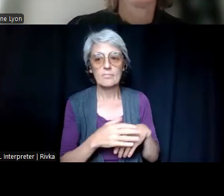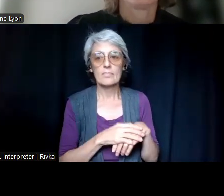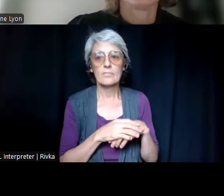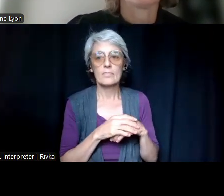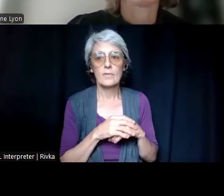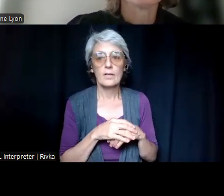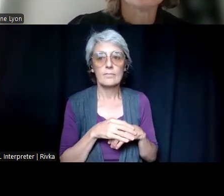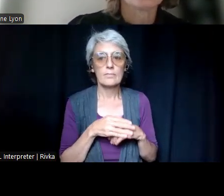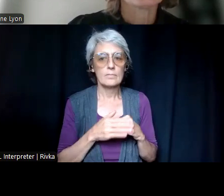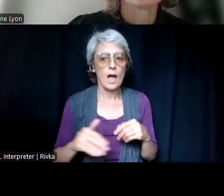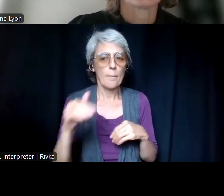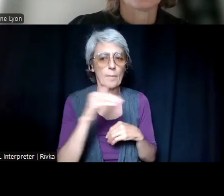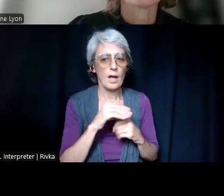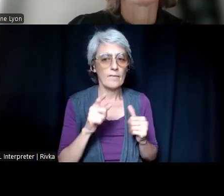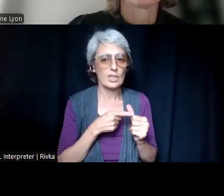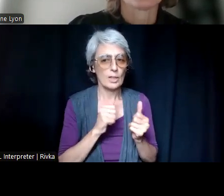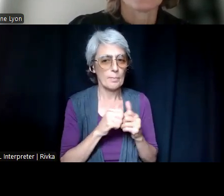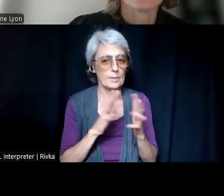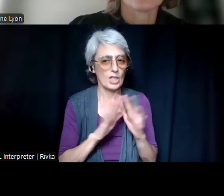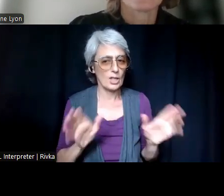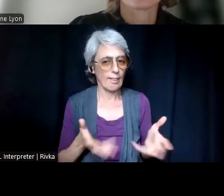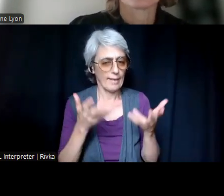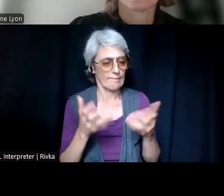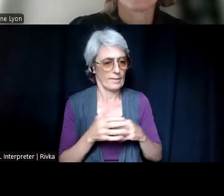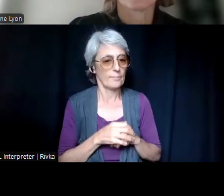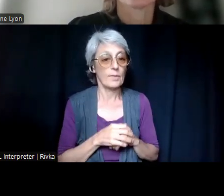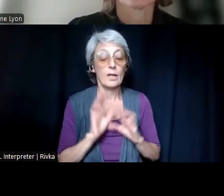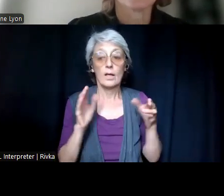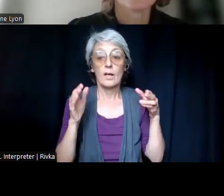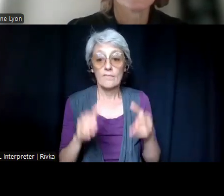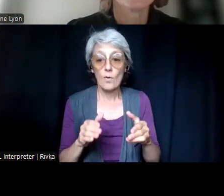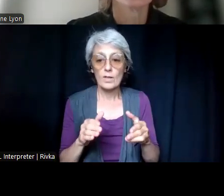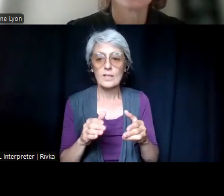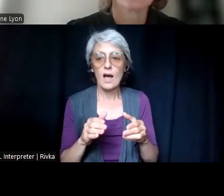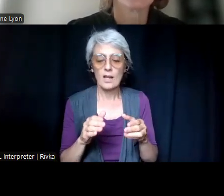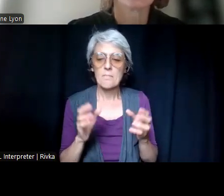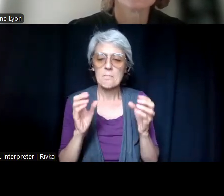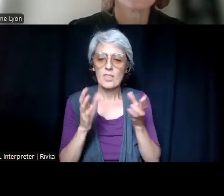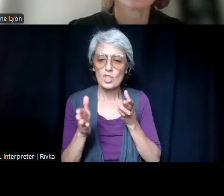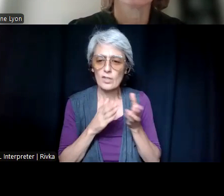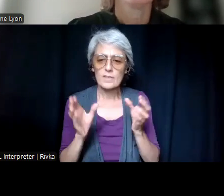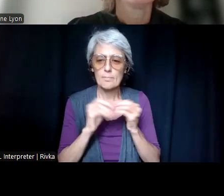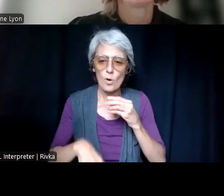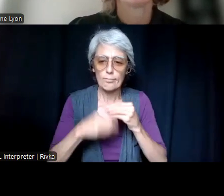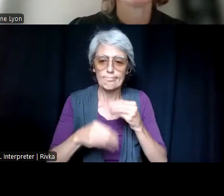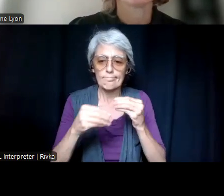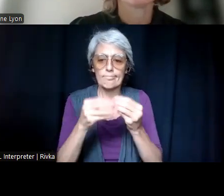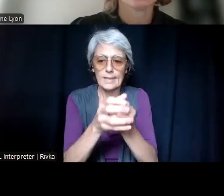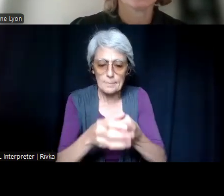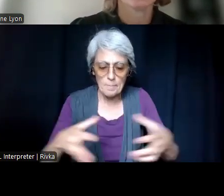lift, really focused then on just continuing to really expand those services, and then also